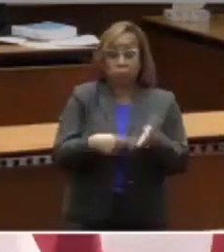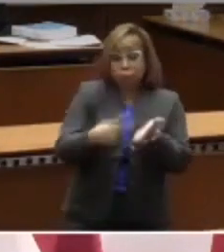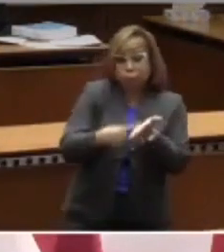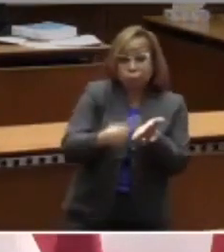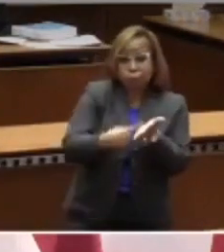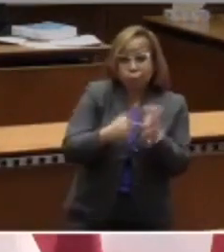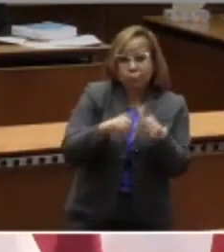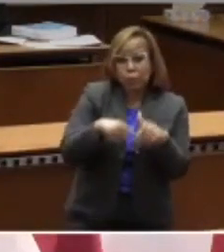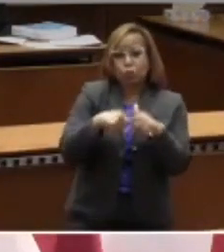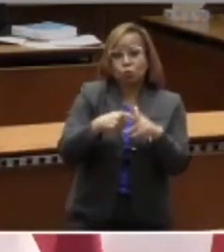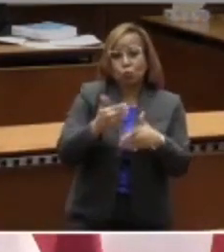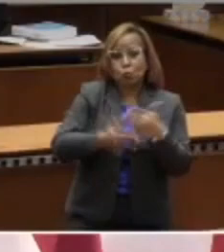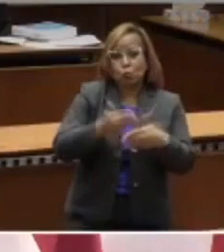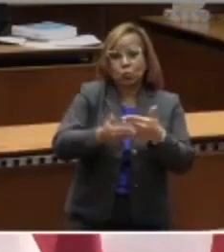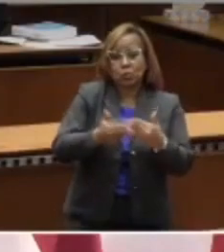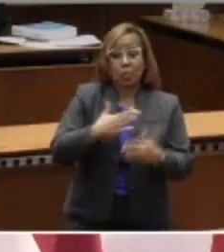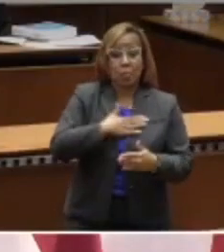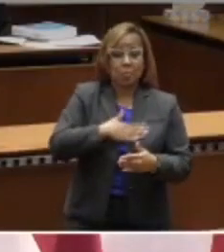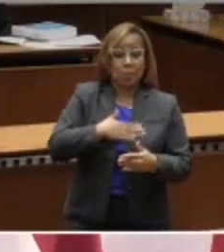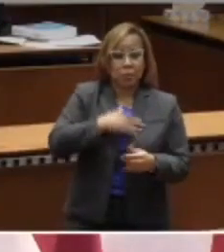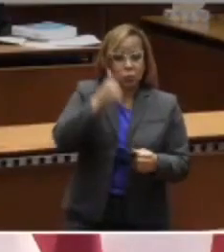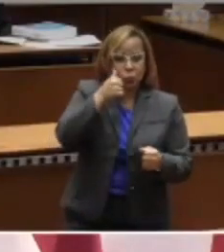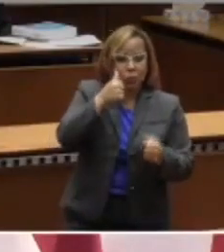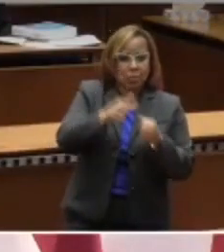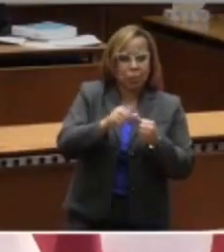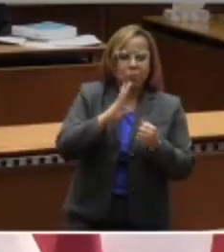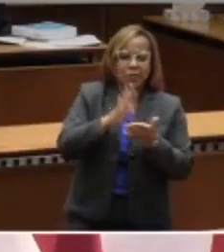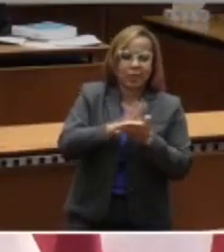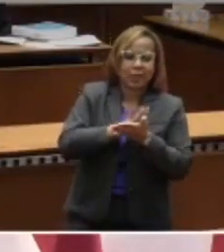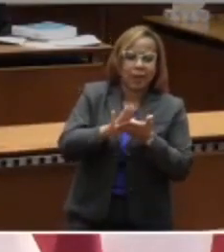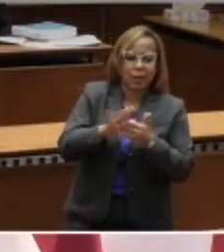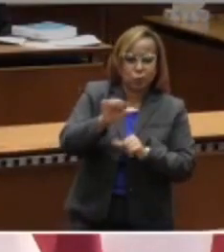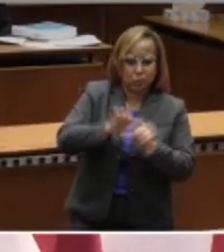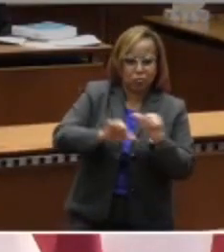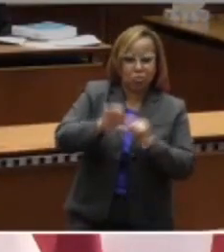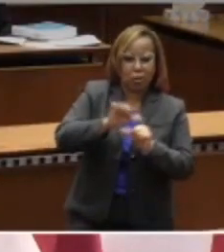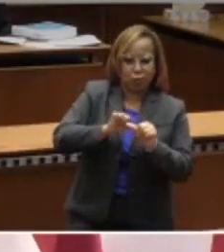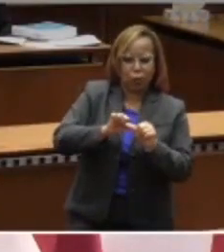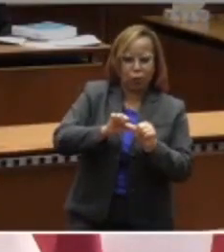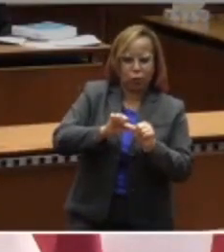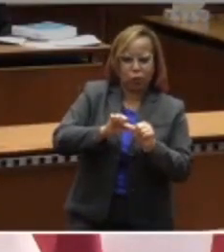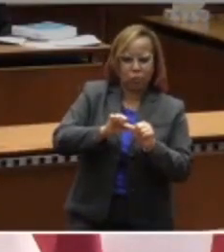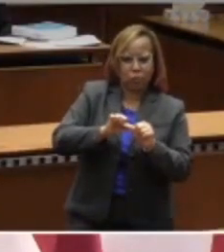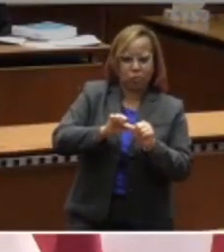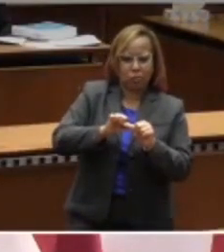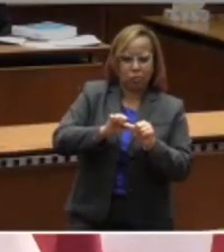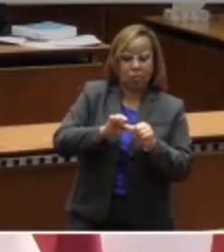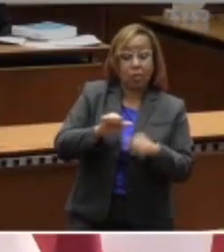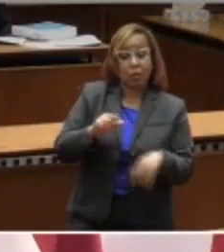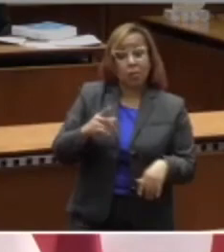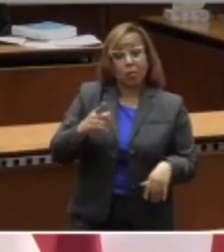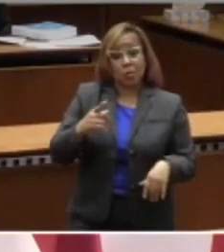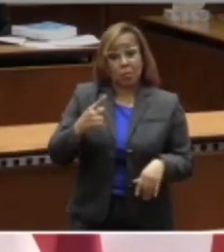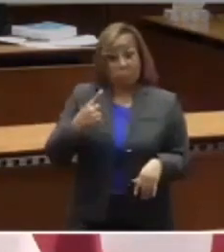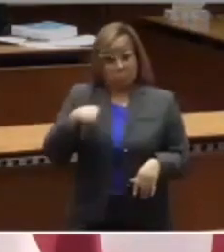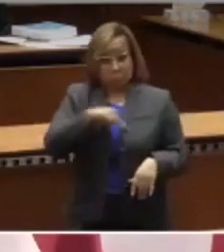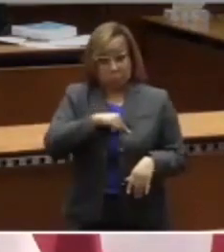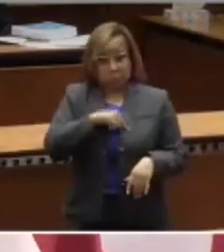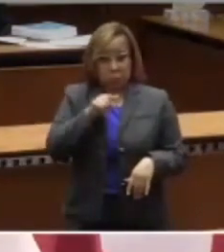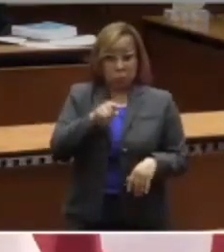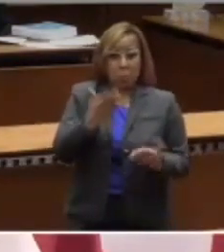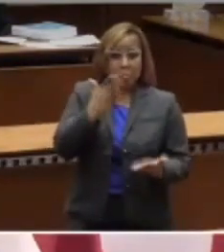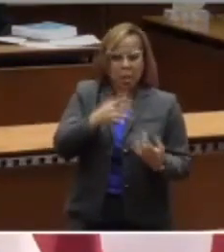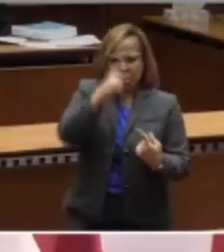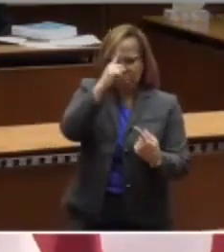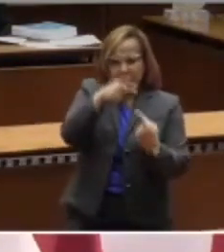ensues, please remember to be kind to each other. We and you may not